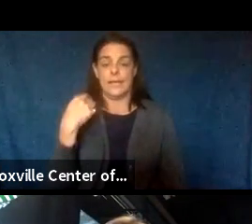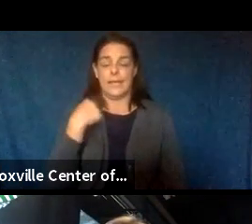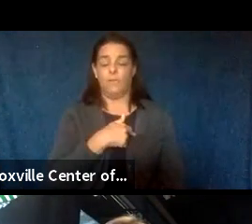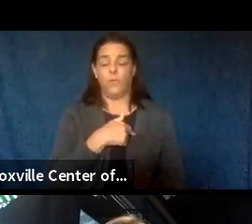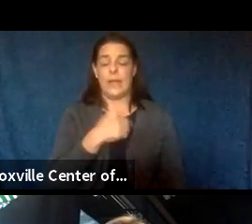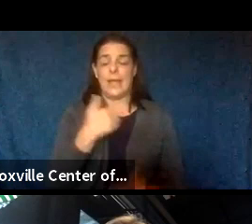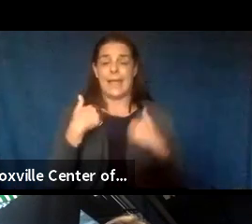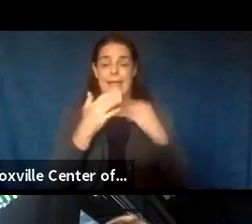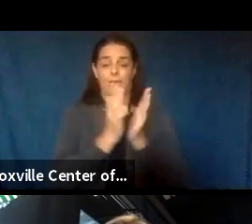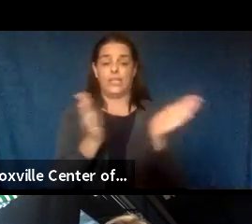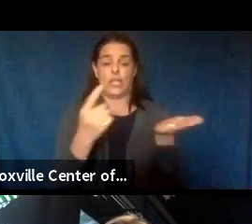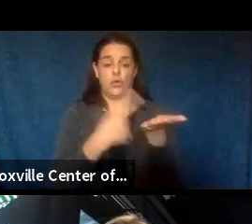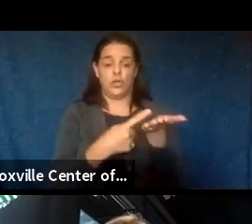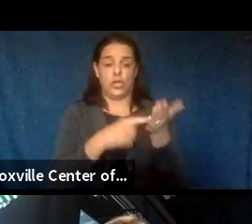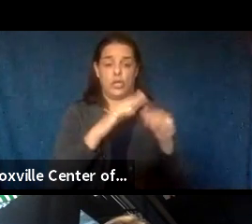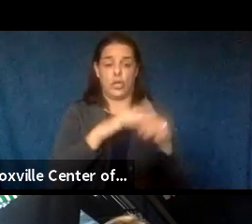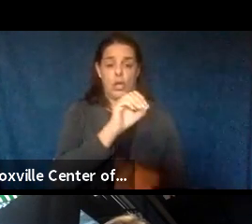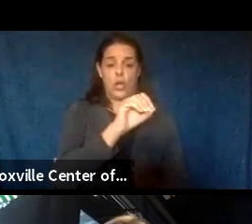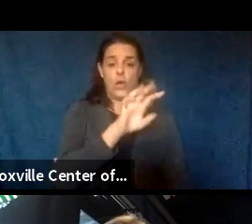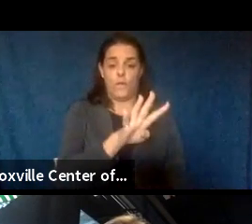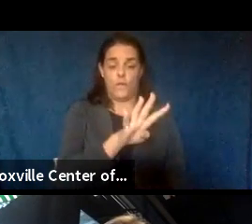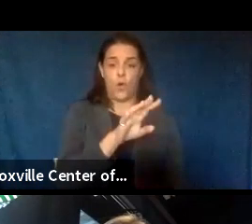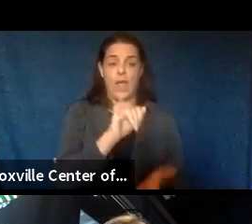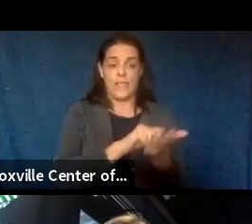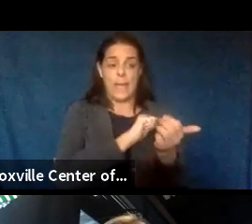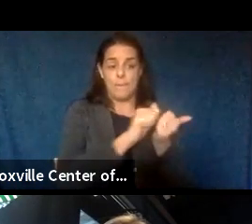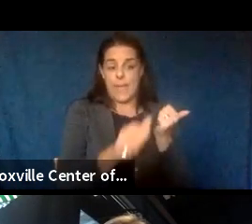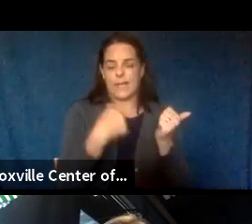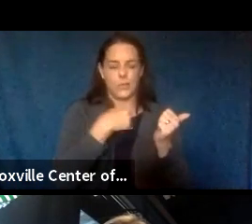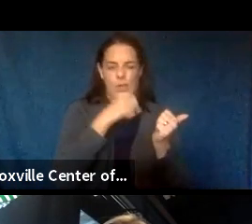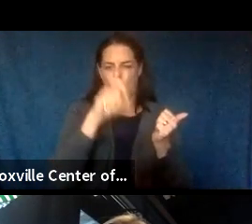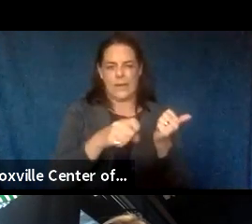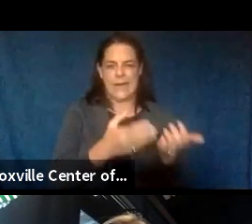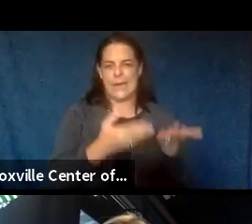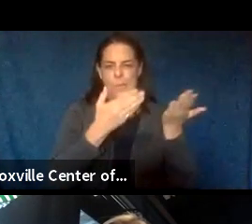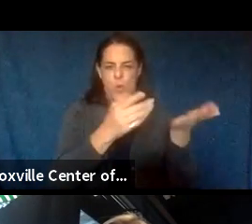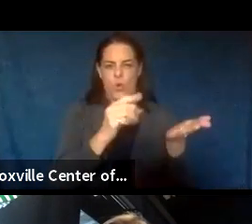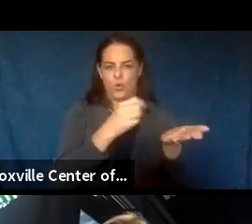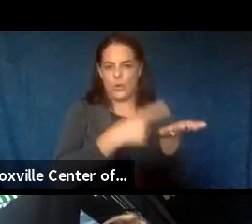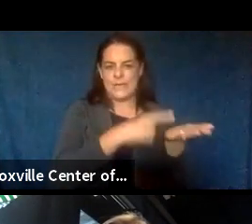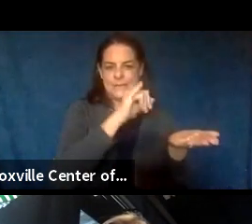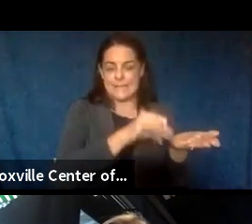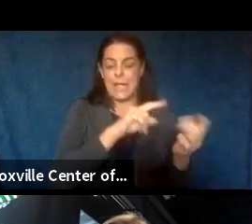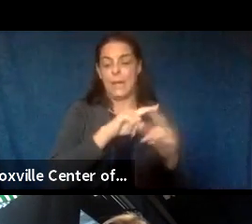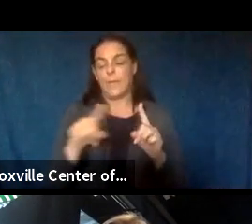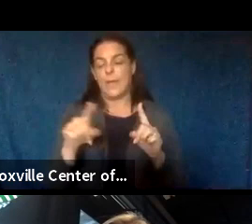we would not need a motion to discuss that because that's part of our agenda. But if we